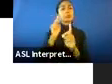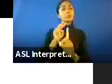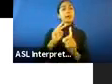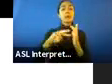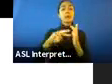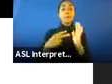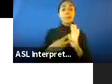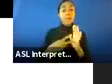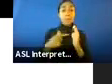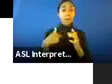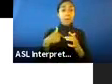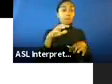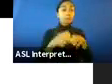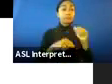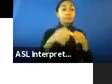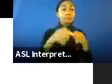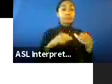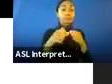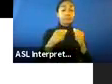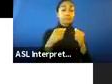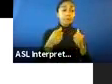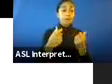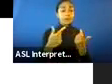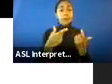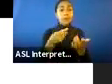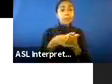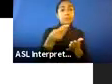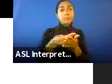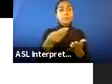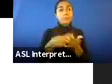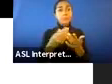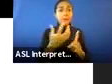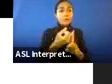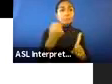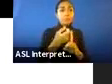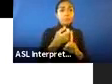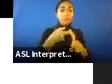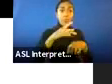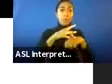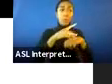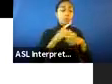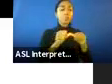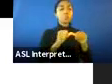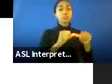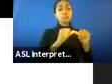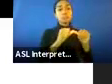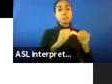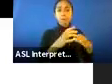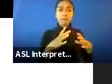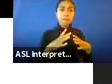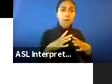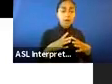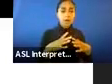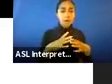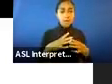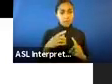possible for everyone. It's a belief system that we might call monocultures of the mind from Vandana Shiva.